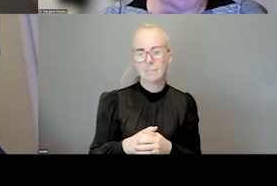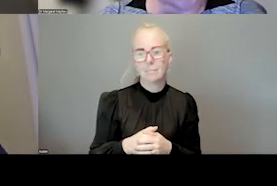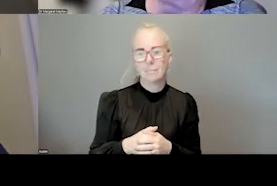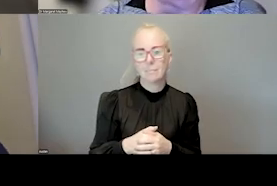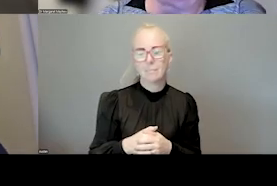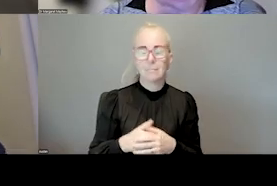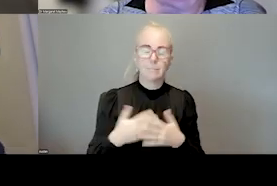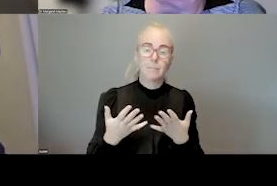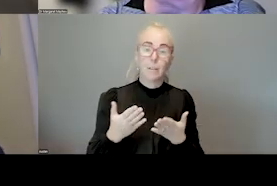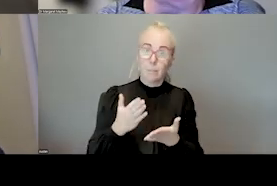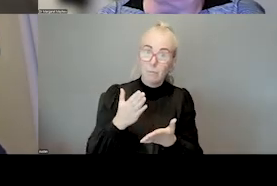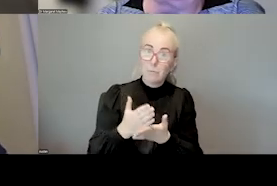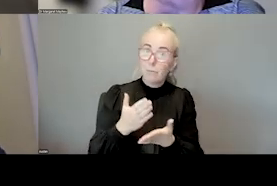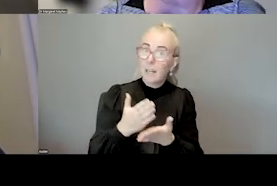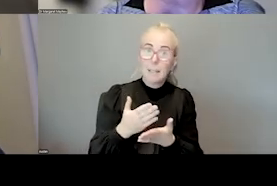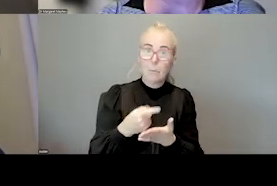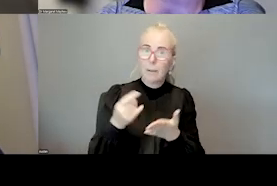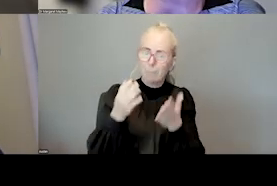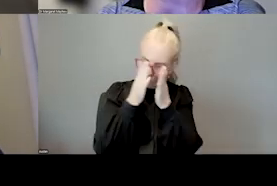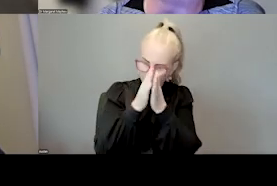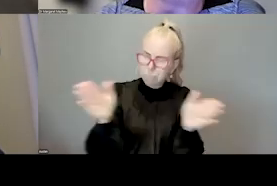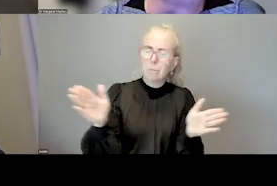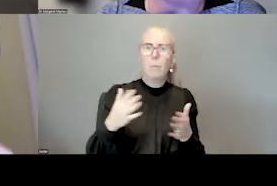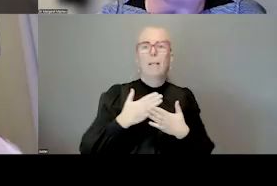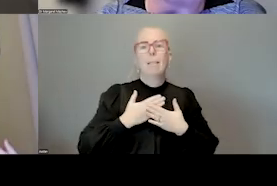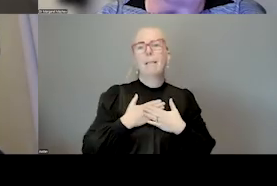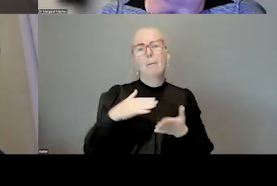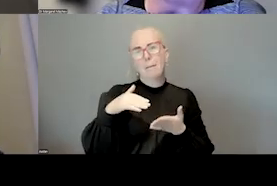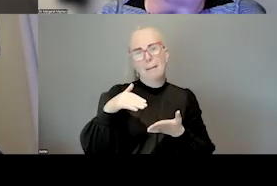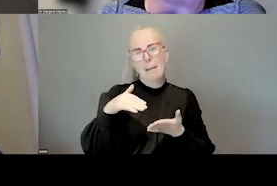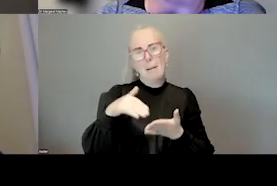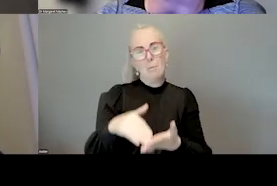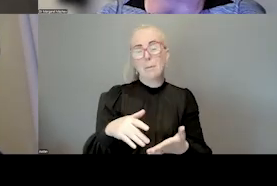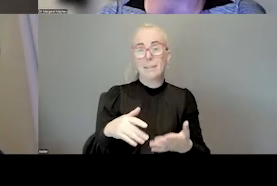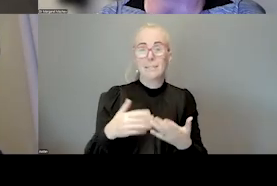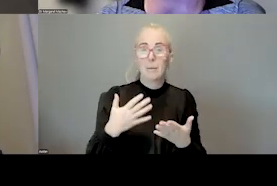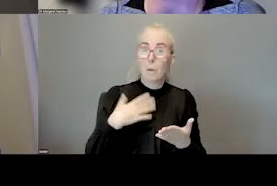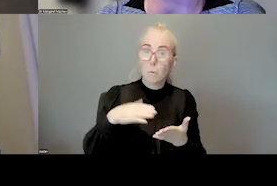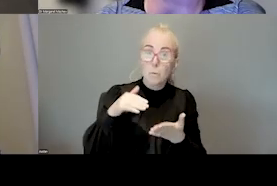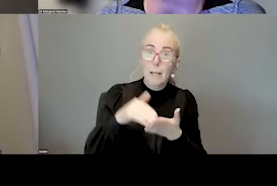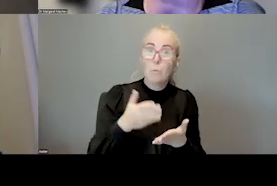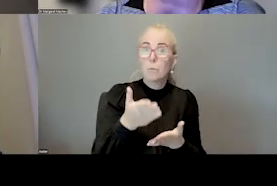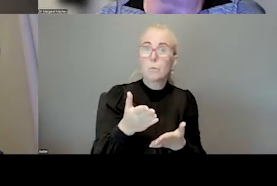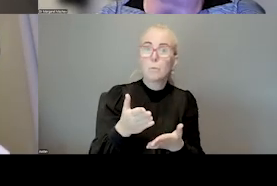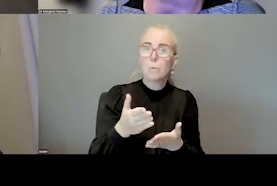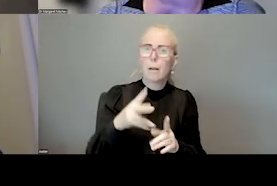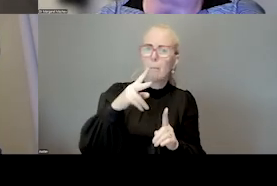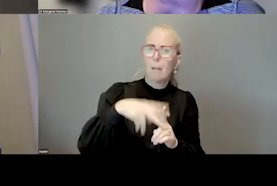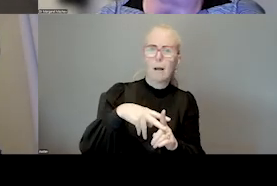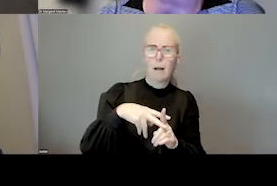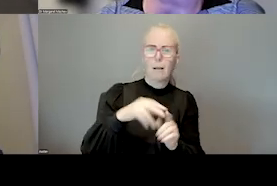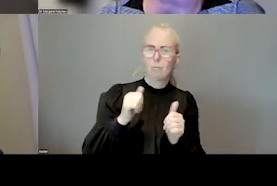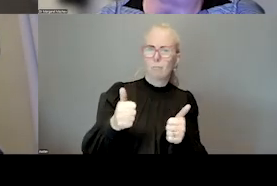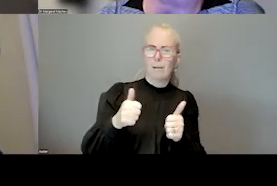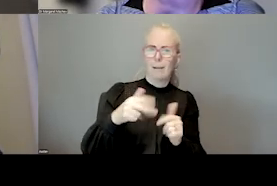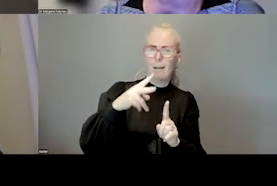but genuinely, we love helping applicants. We really want you to help put your Yeah. best foot forward. We're here for